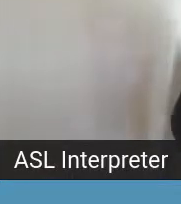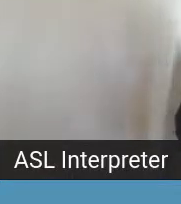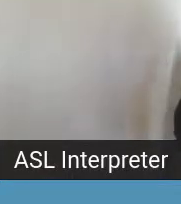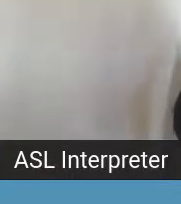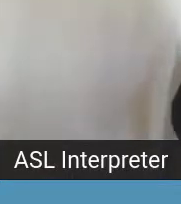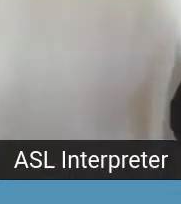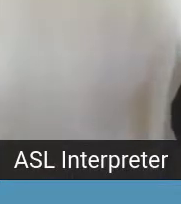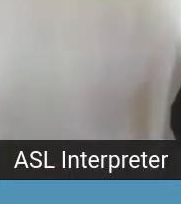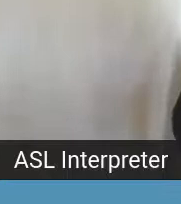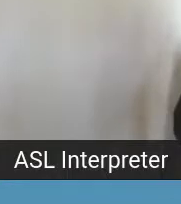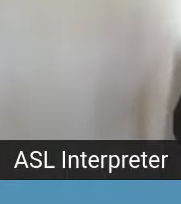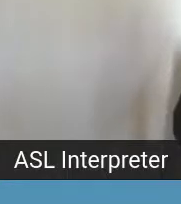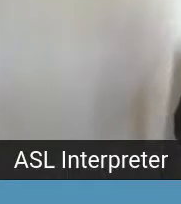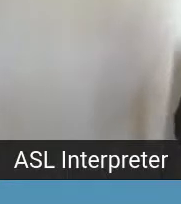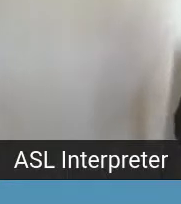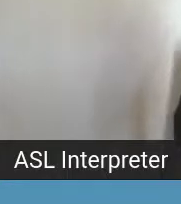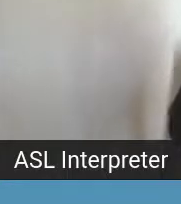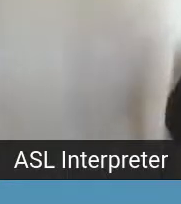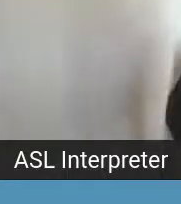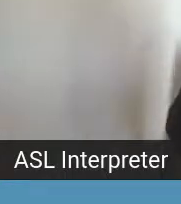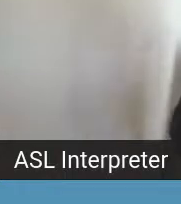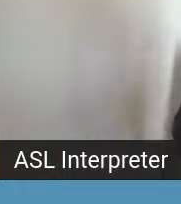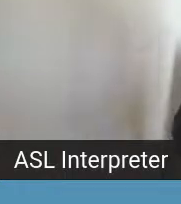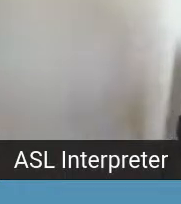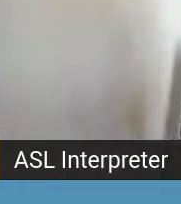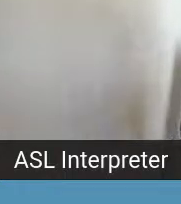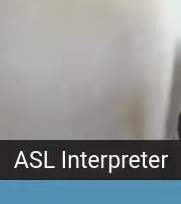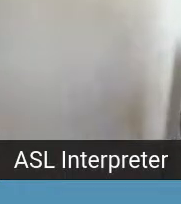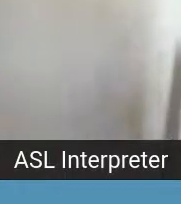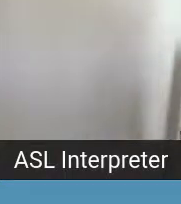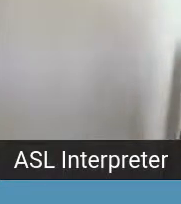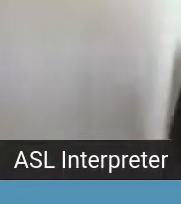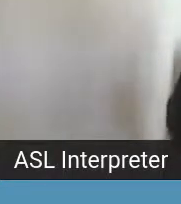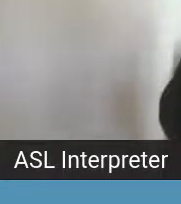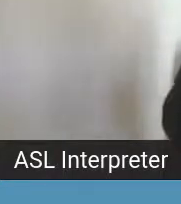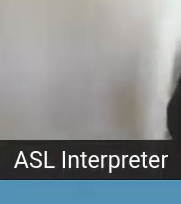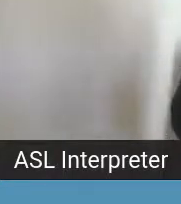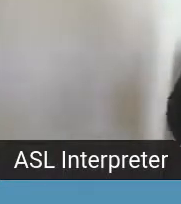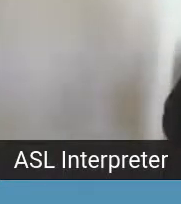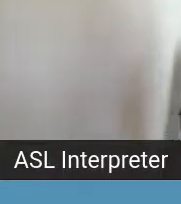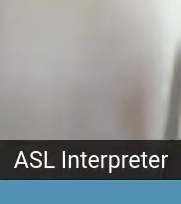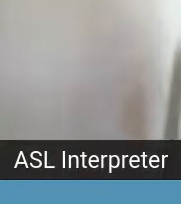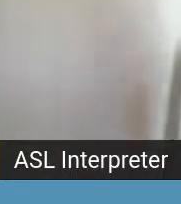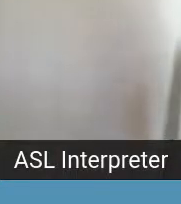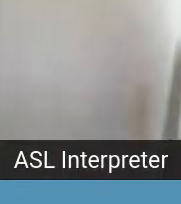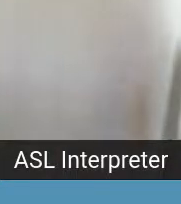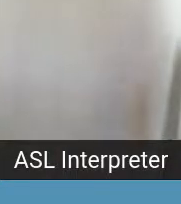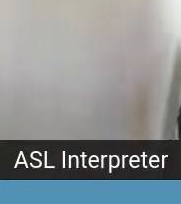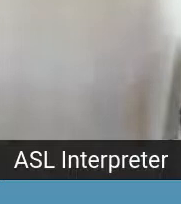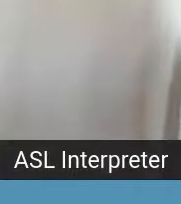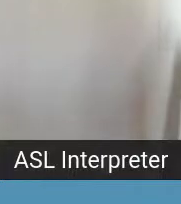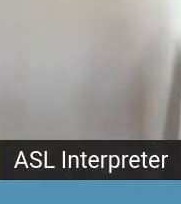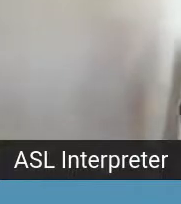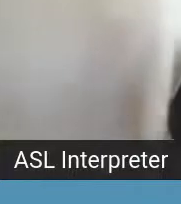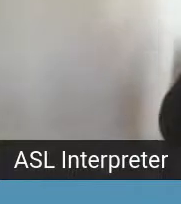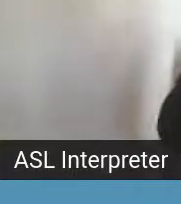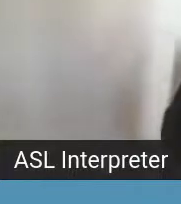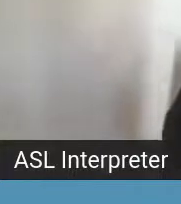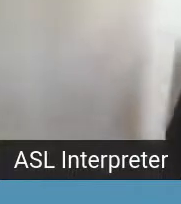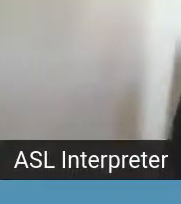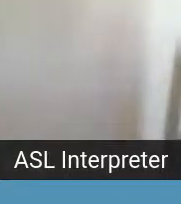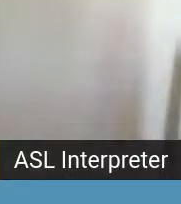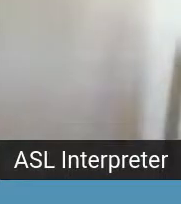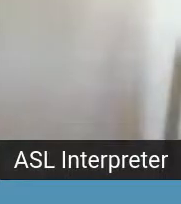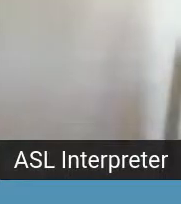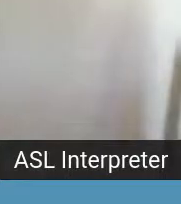it. I wish I could learn how to wield Google Analytics and dashboard like you do. But this person would like to know, do you have any